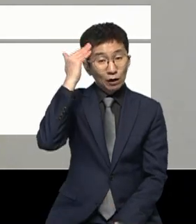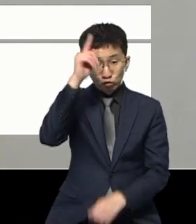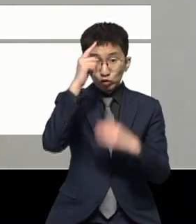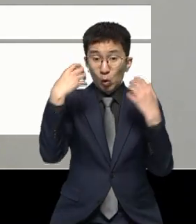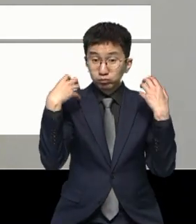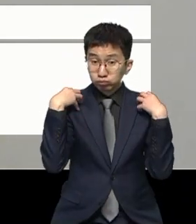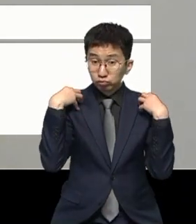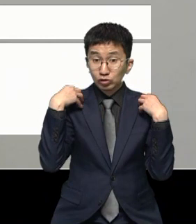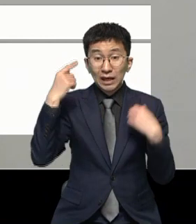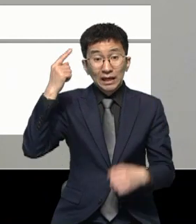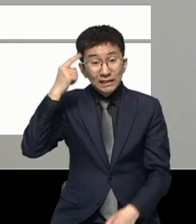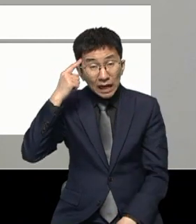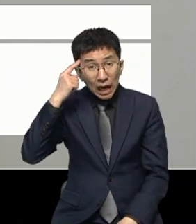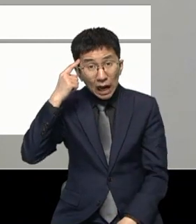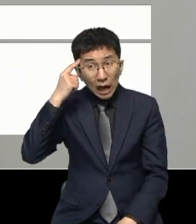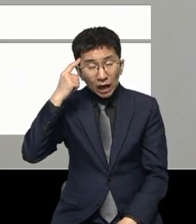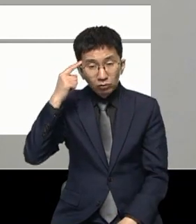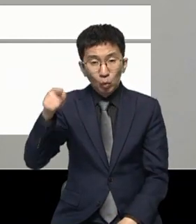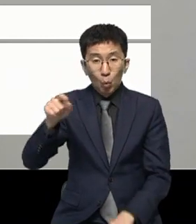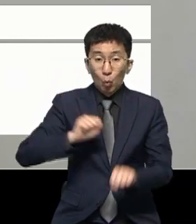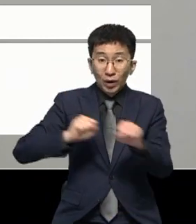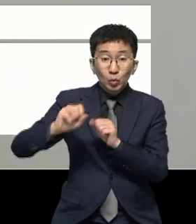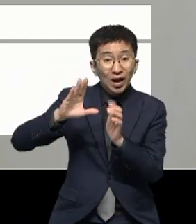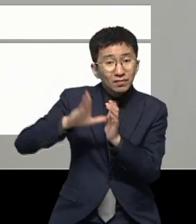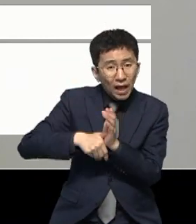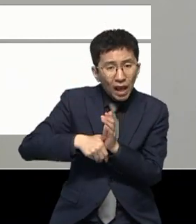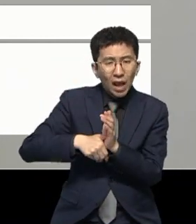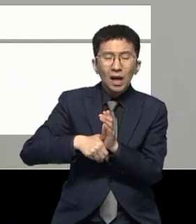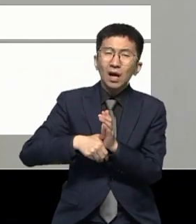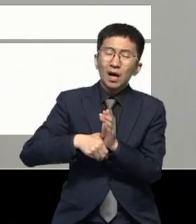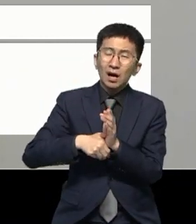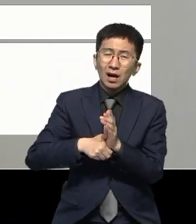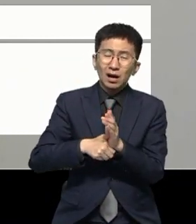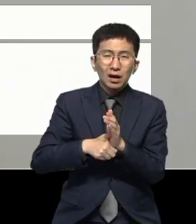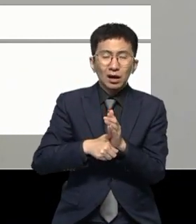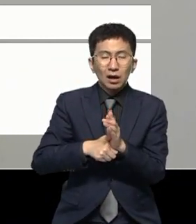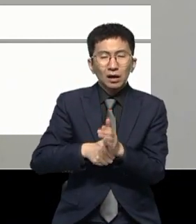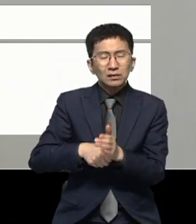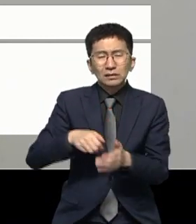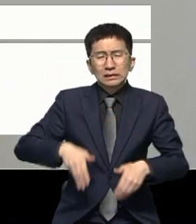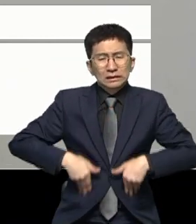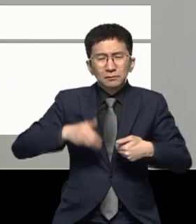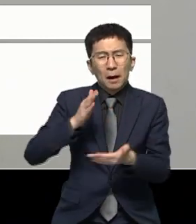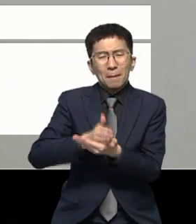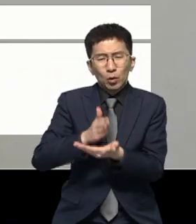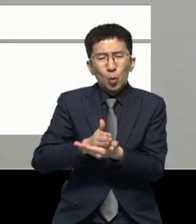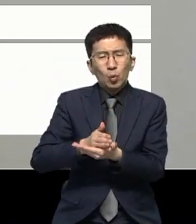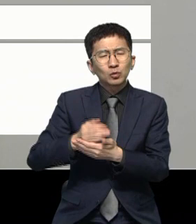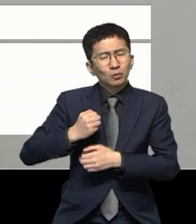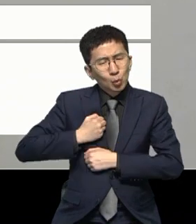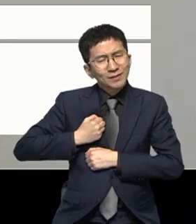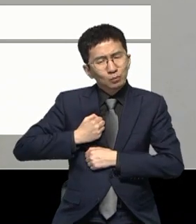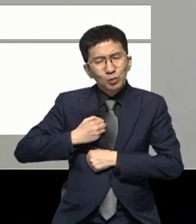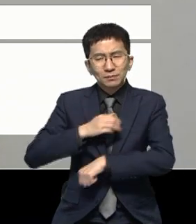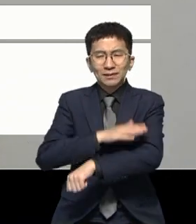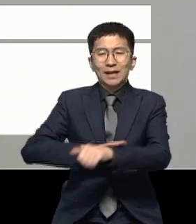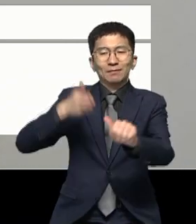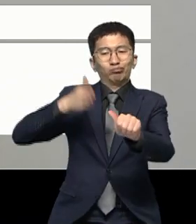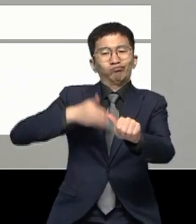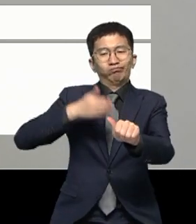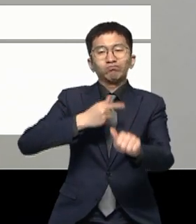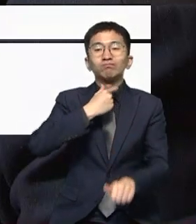to slow down, to organize a careful and thorough analysis of the